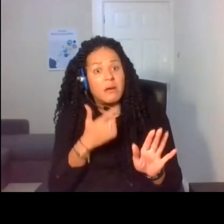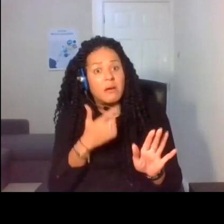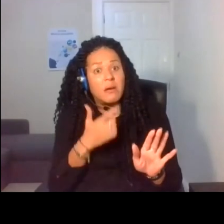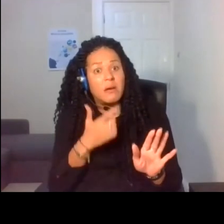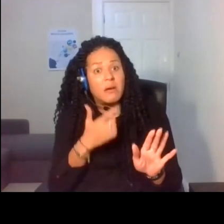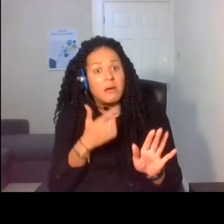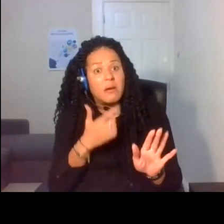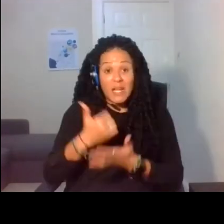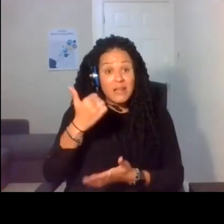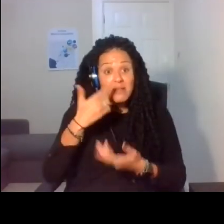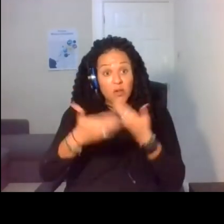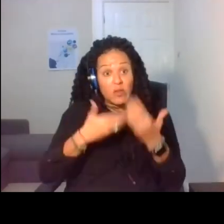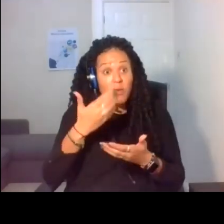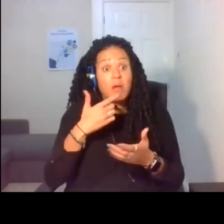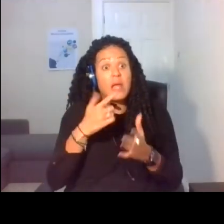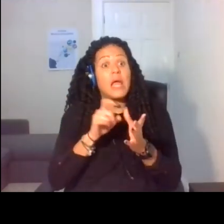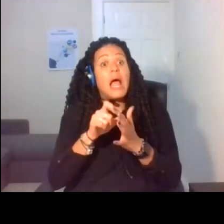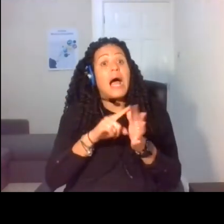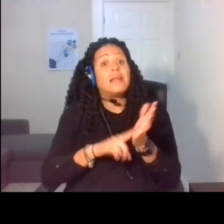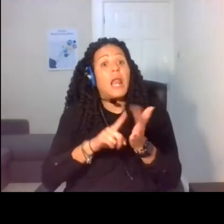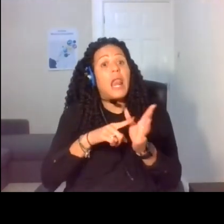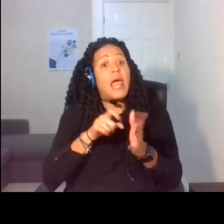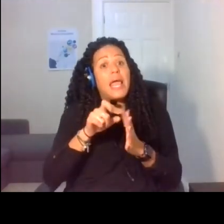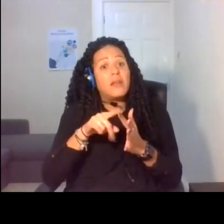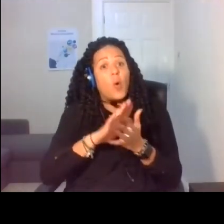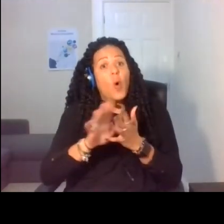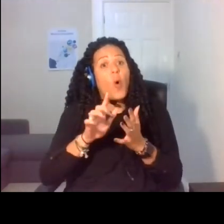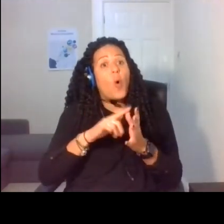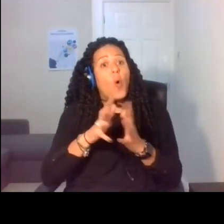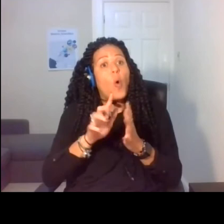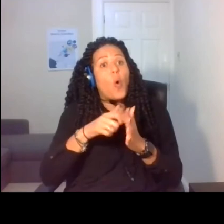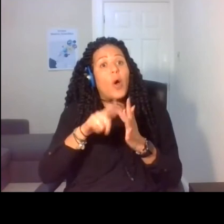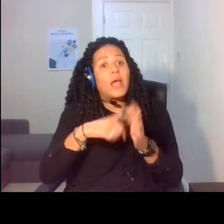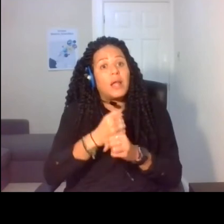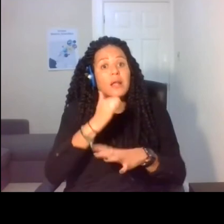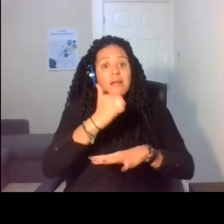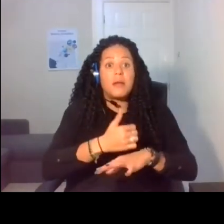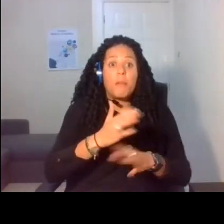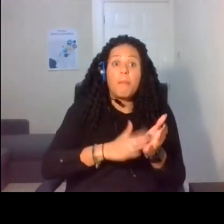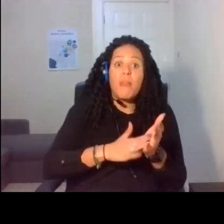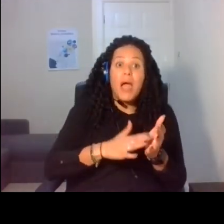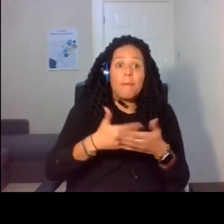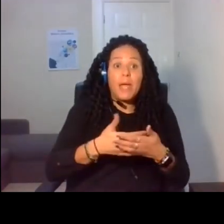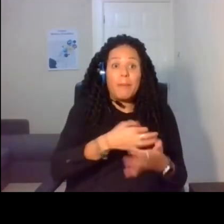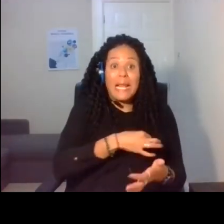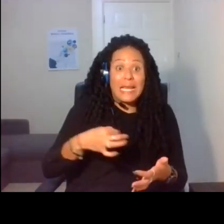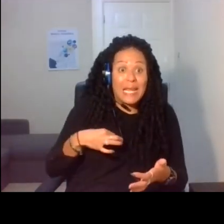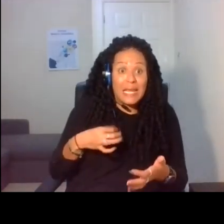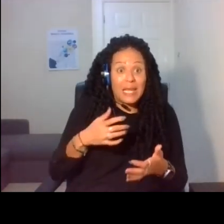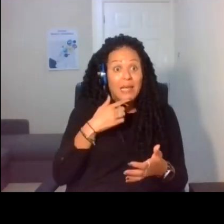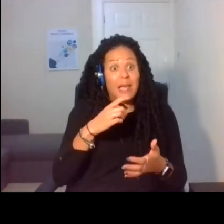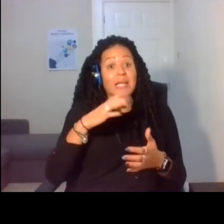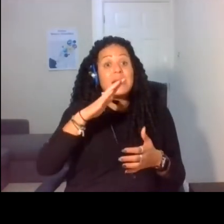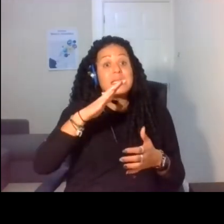stories about Adelaide Hawkin, who set up a mother and baby clinic in Southend. They looked a lot at the women who'd